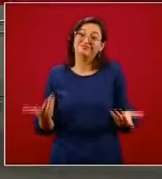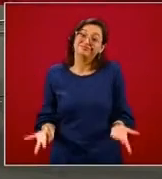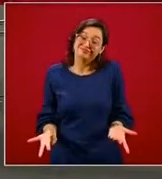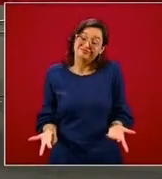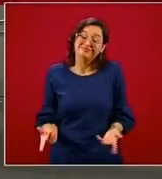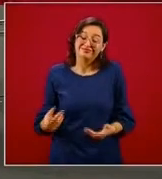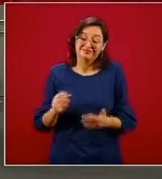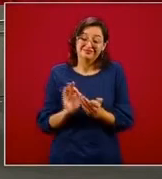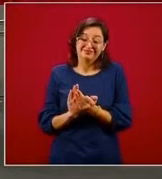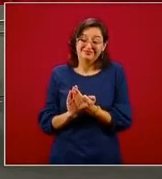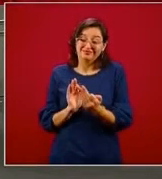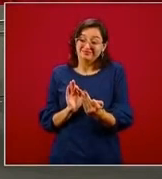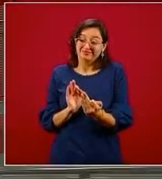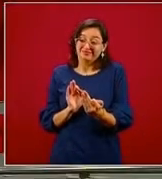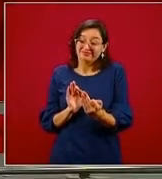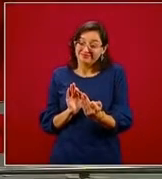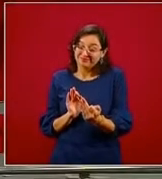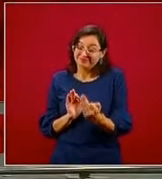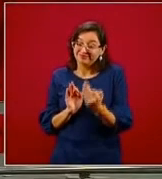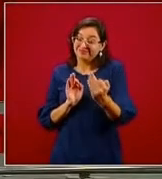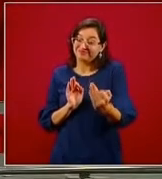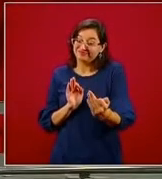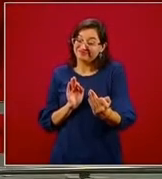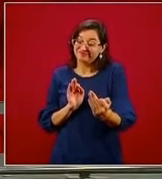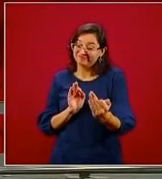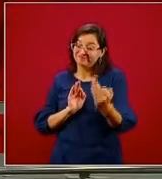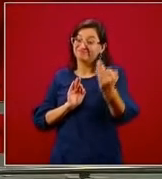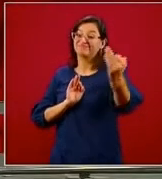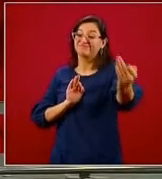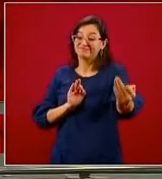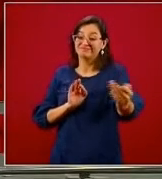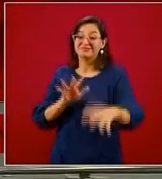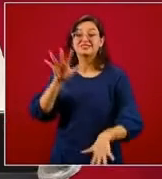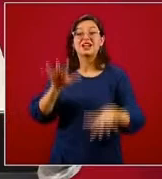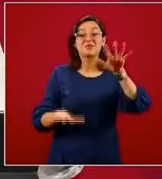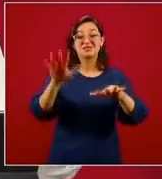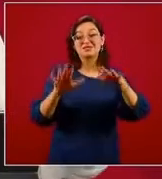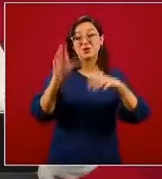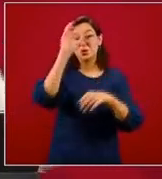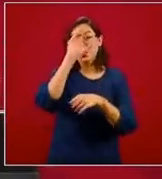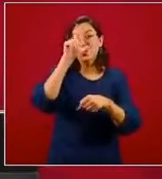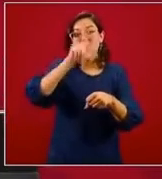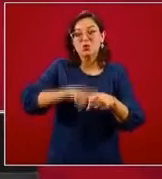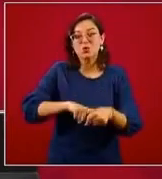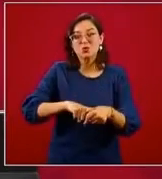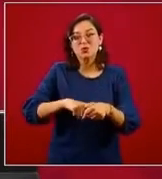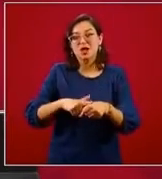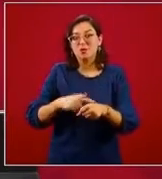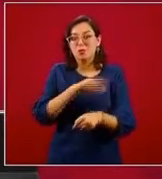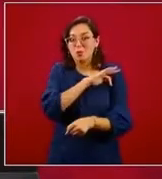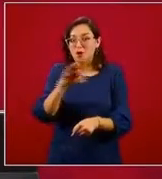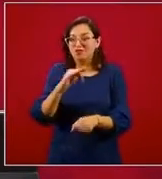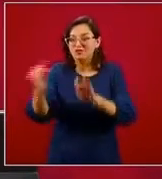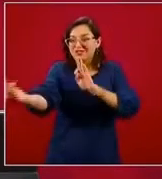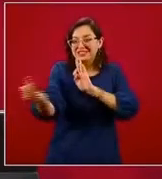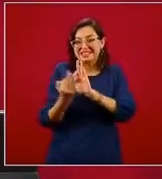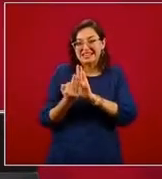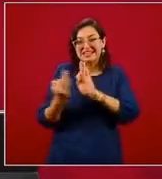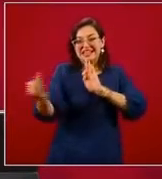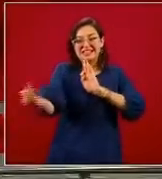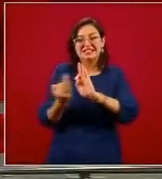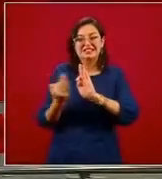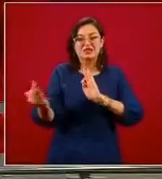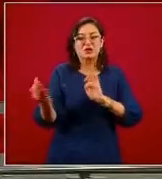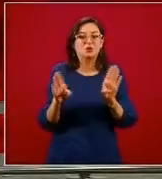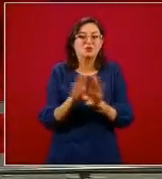son las have a distintas distancias que en una social area, cultura and then we have a public area. determinan qué tan And these are the próximos podemos estar distances unos de in each